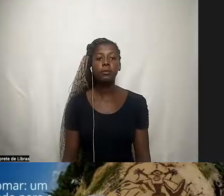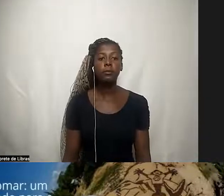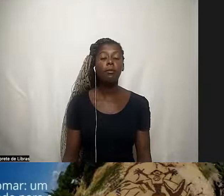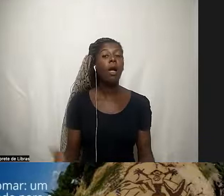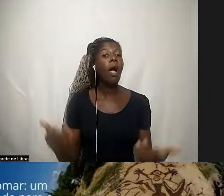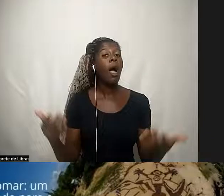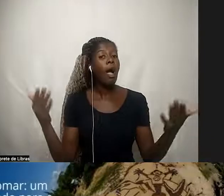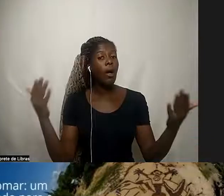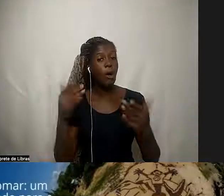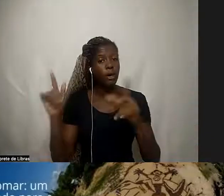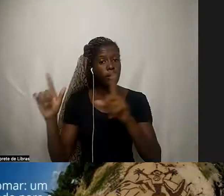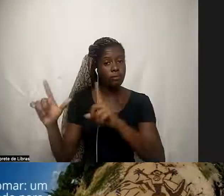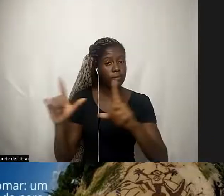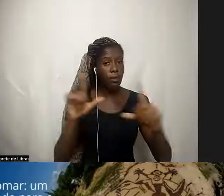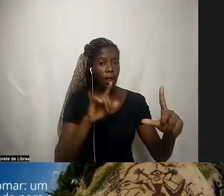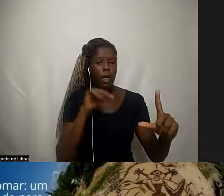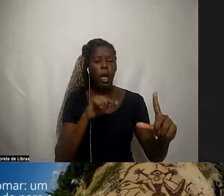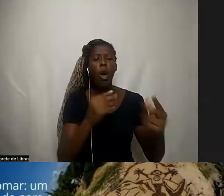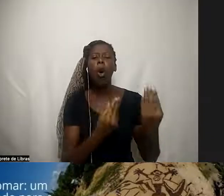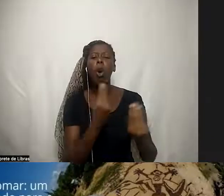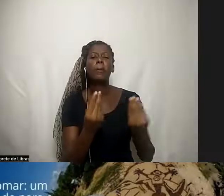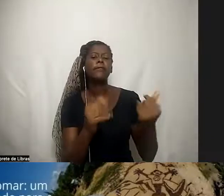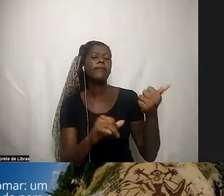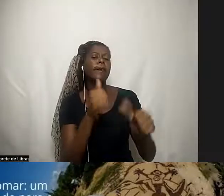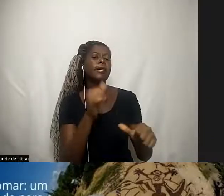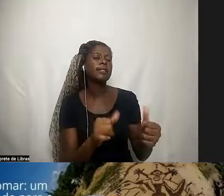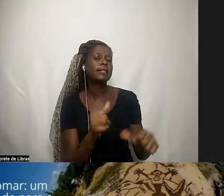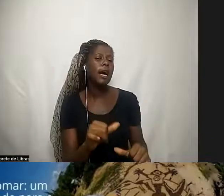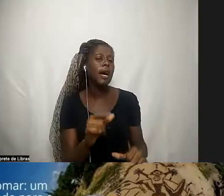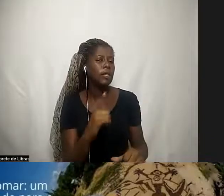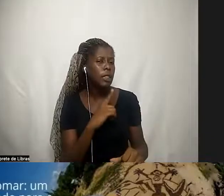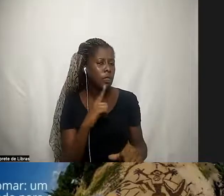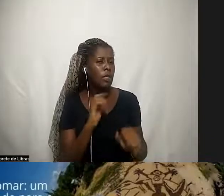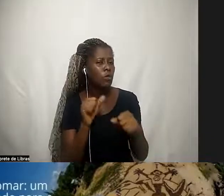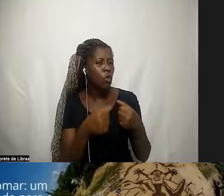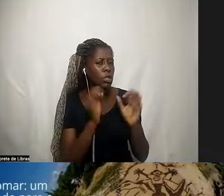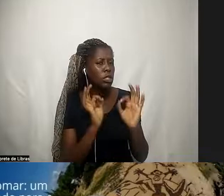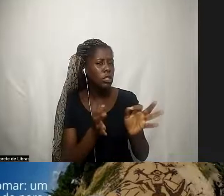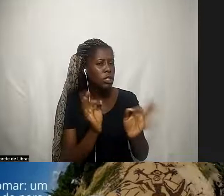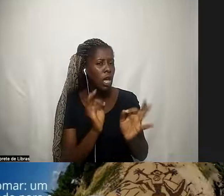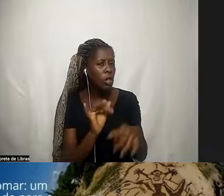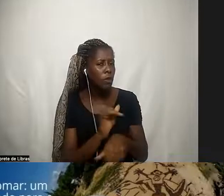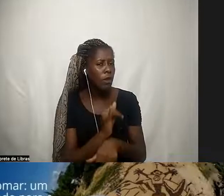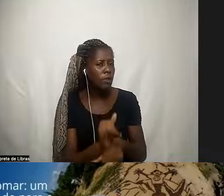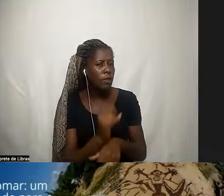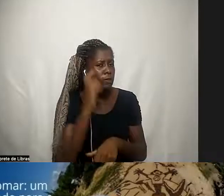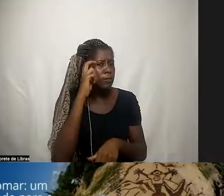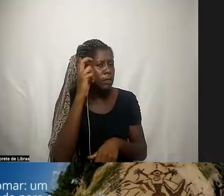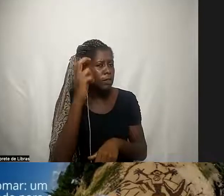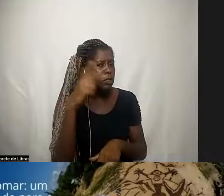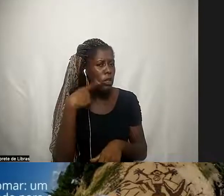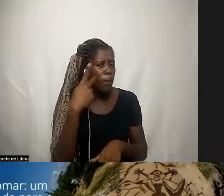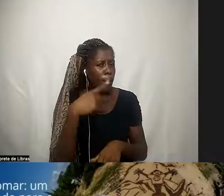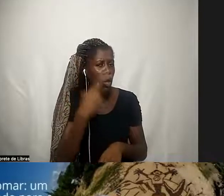Now I'll show you how we can measure that. How can we measure if our efforts are getting results?